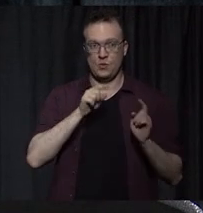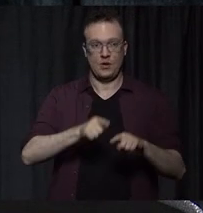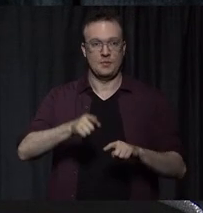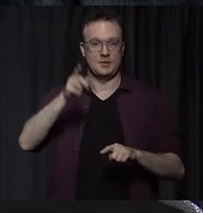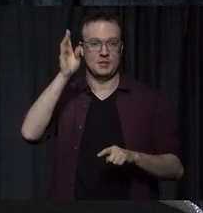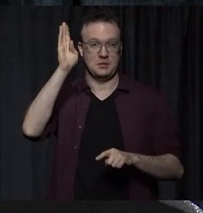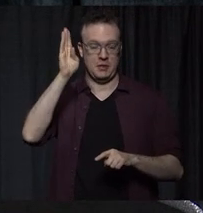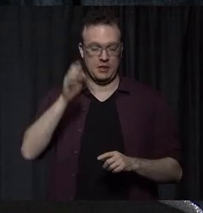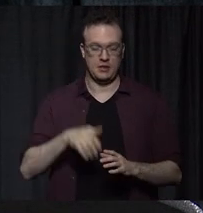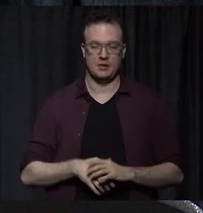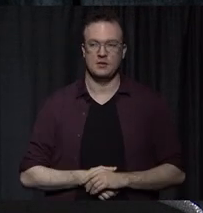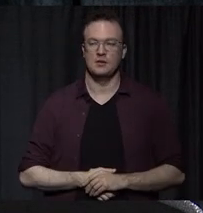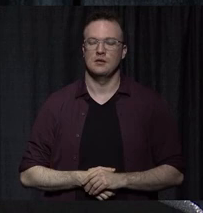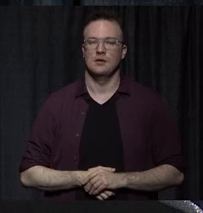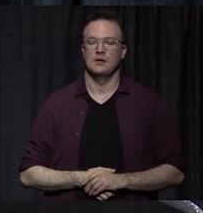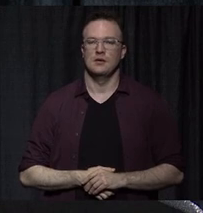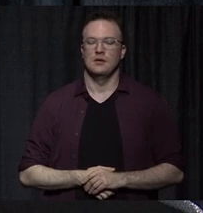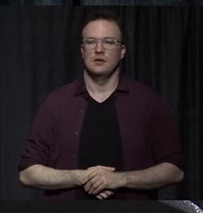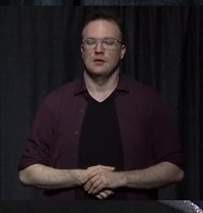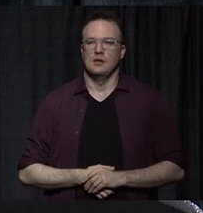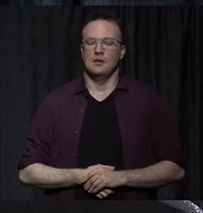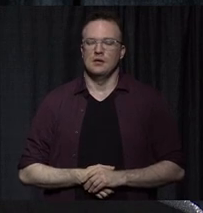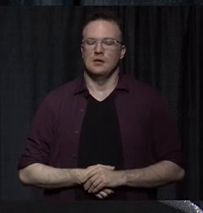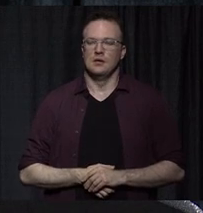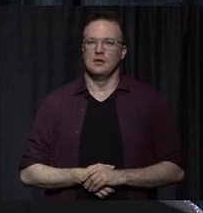speak. And,